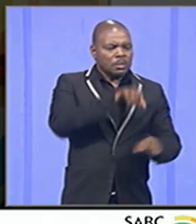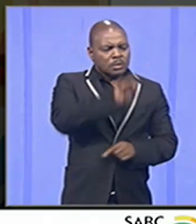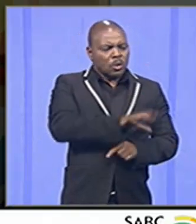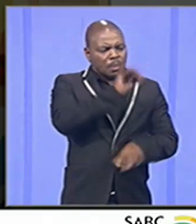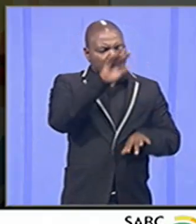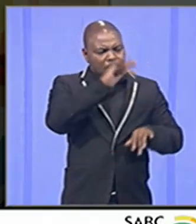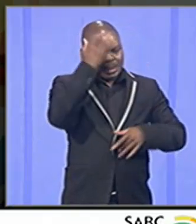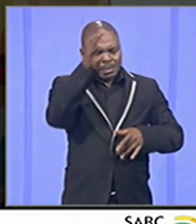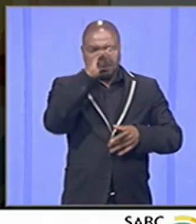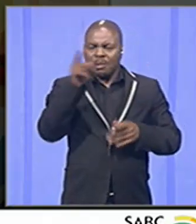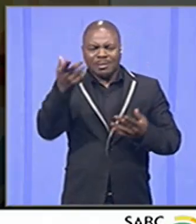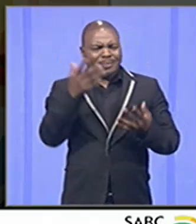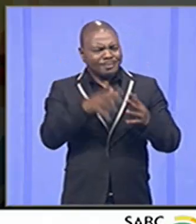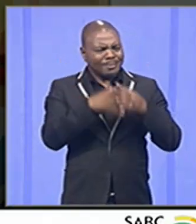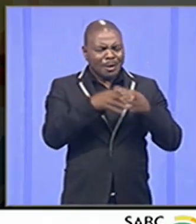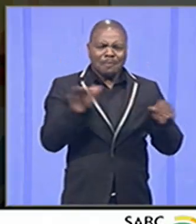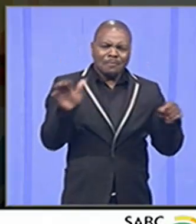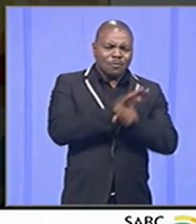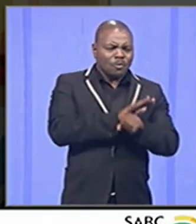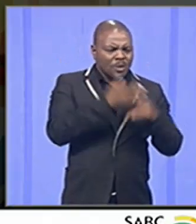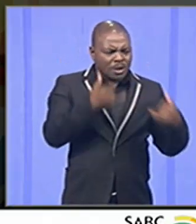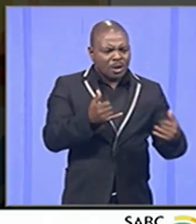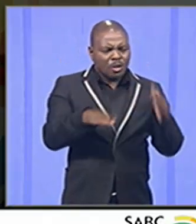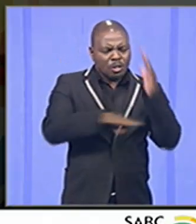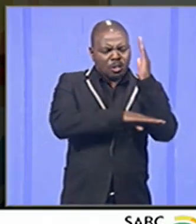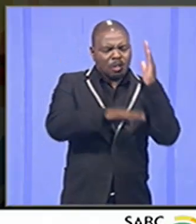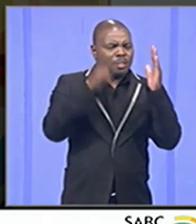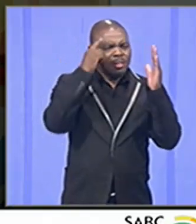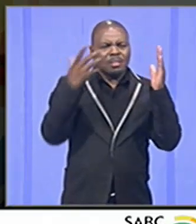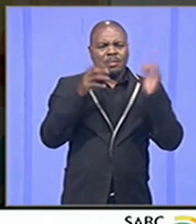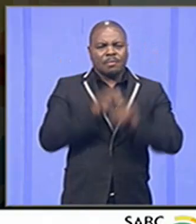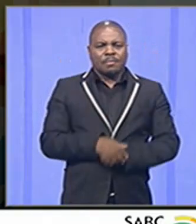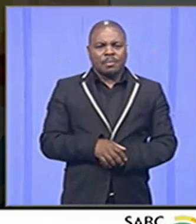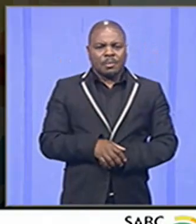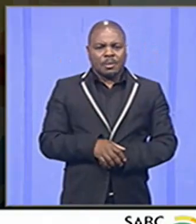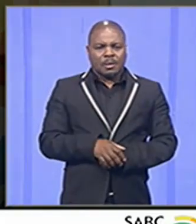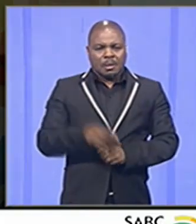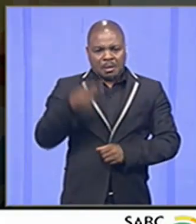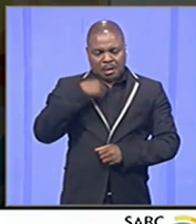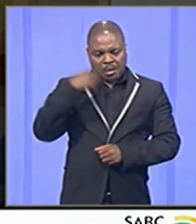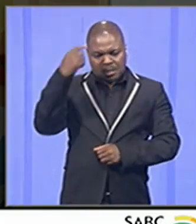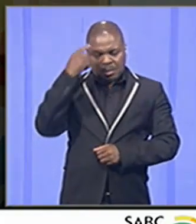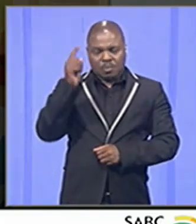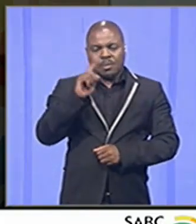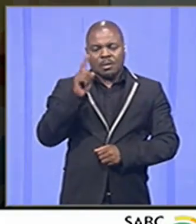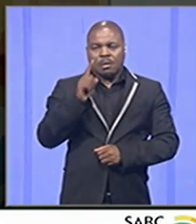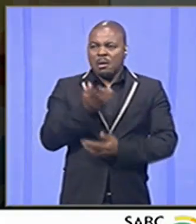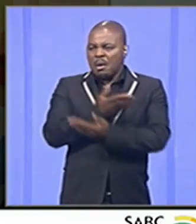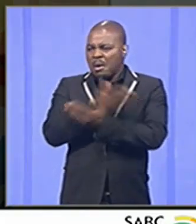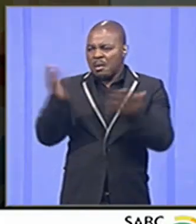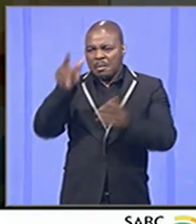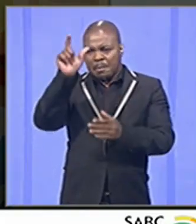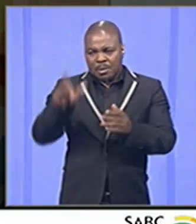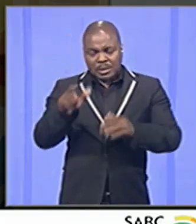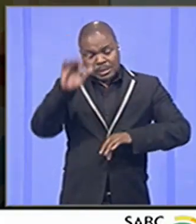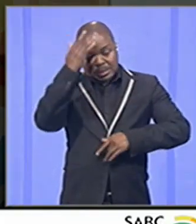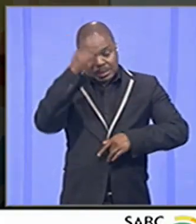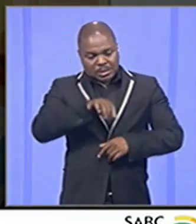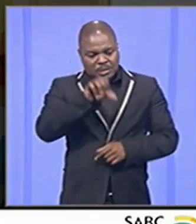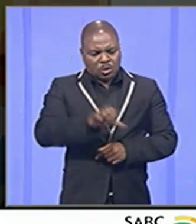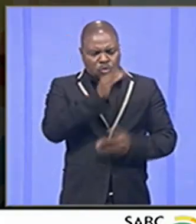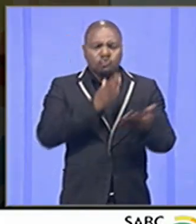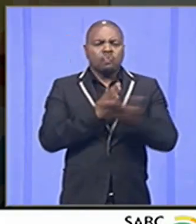nageng ya rena gore ba felletše ba robala mo mabatong. Ke nagana ke tokelo ya mokudi o mongwe le mongwe ka hara naga ya Afrika Borwa